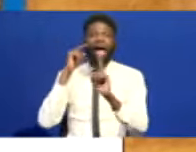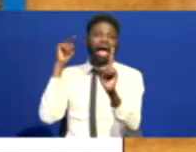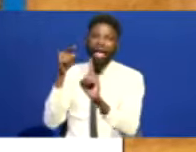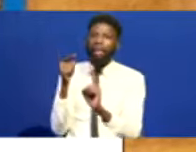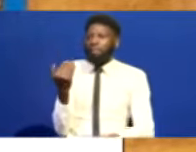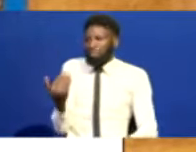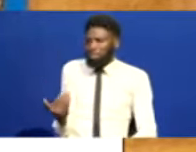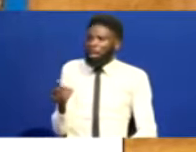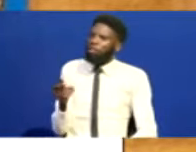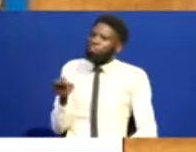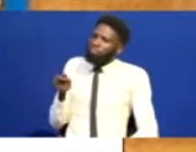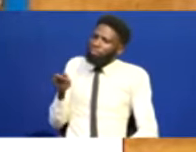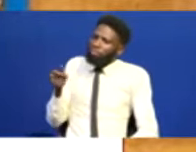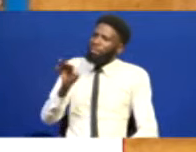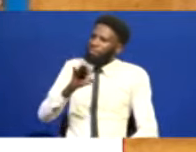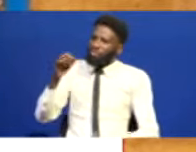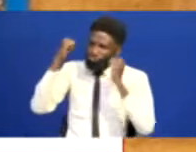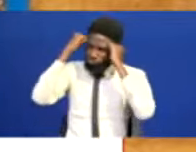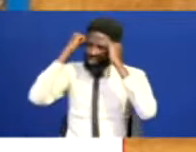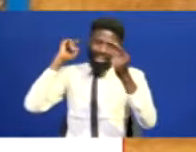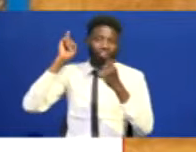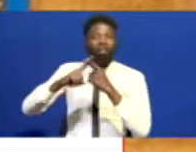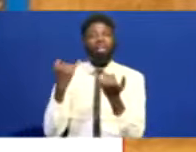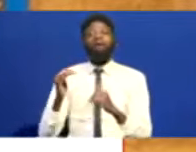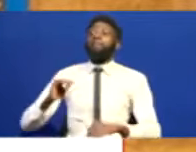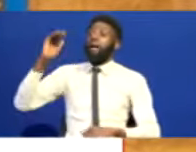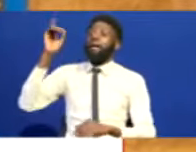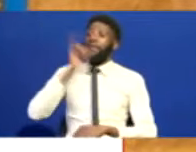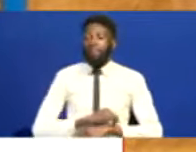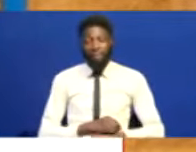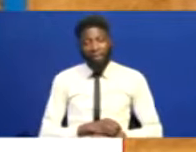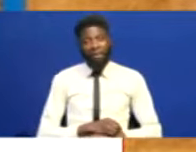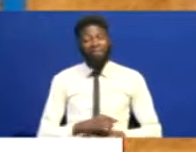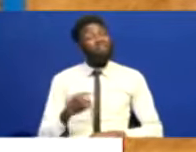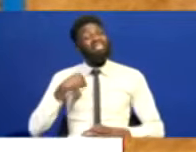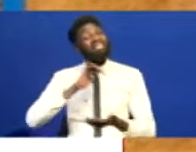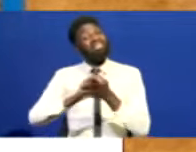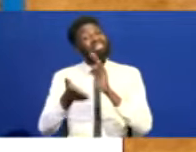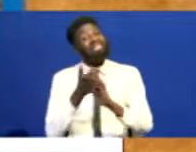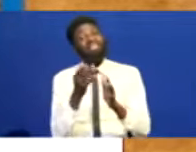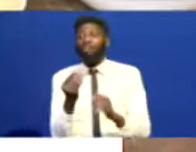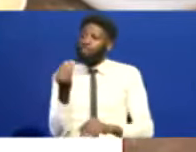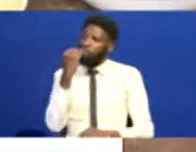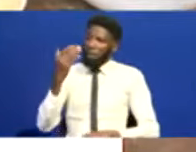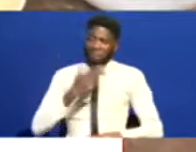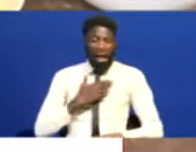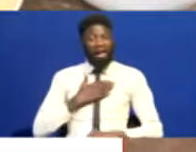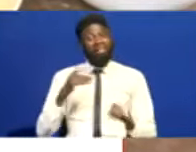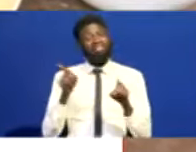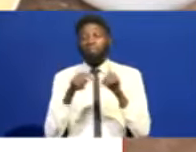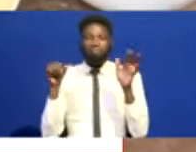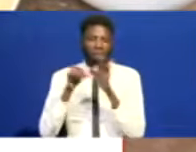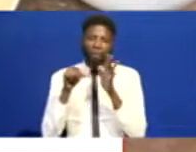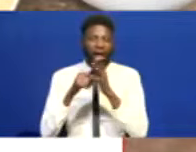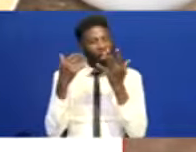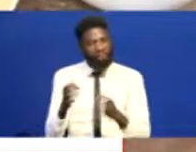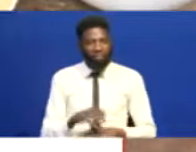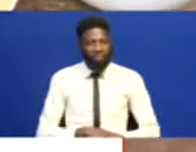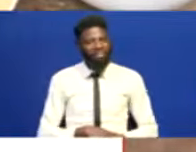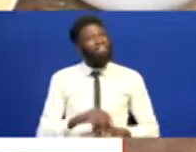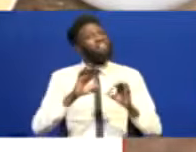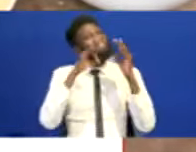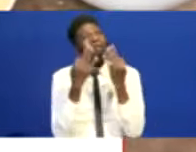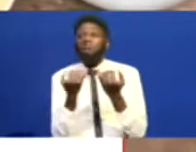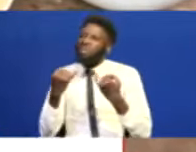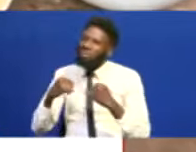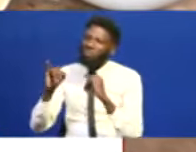mtoto mpaka kafika hapo, na sina eni hata chakula kwangu ni shida. The family's effort to raise